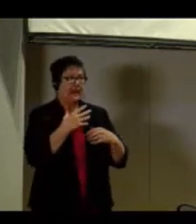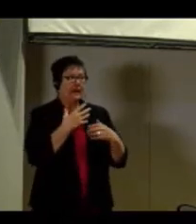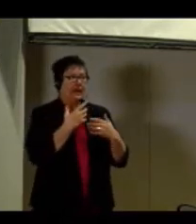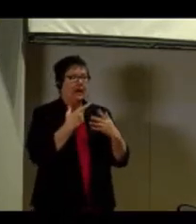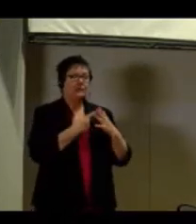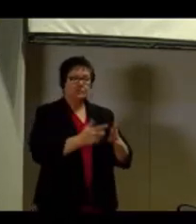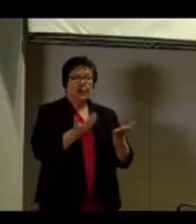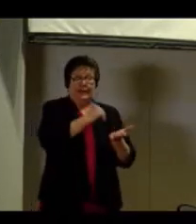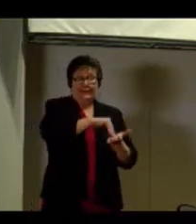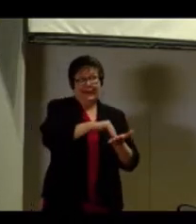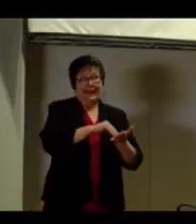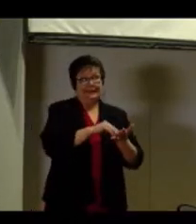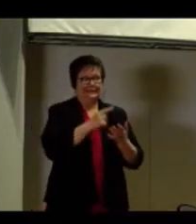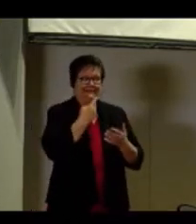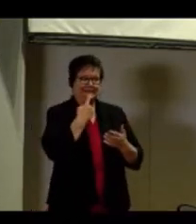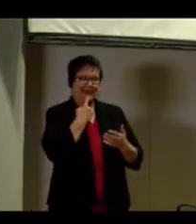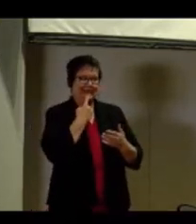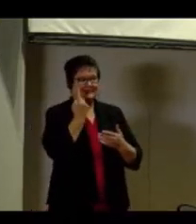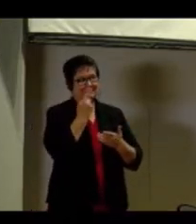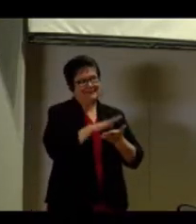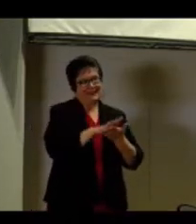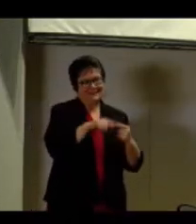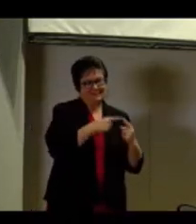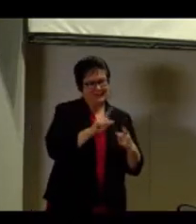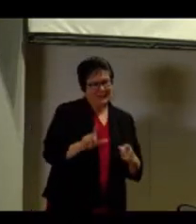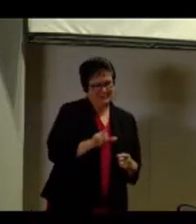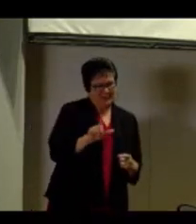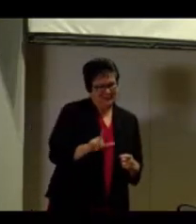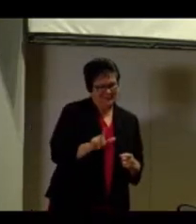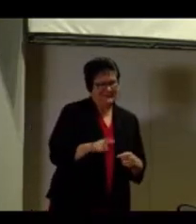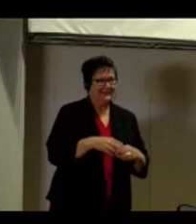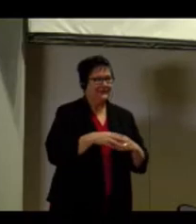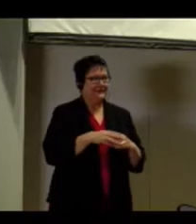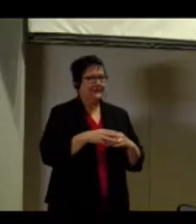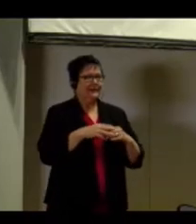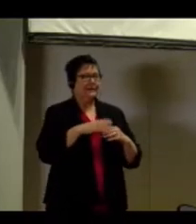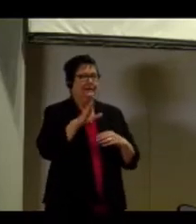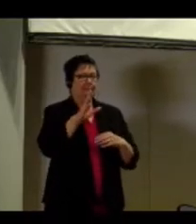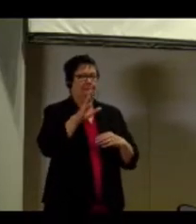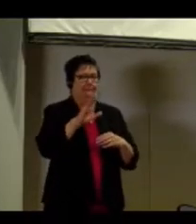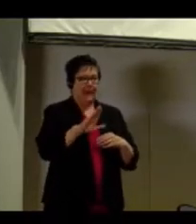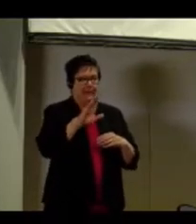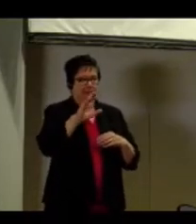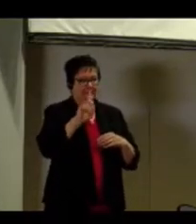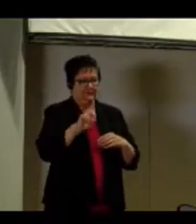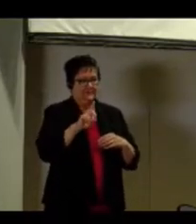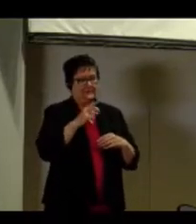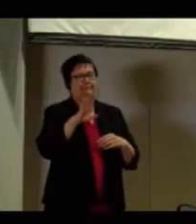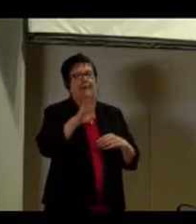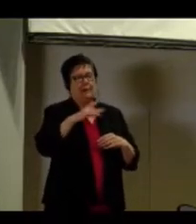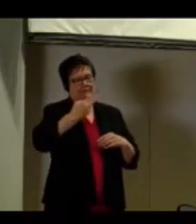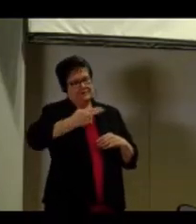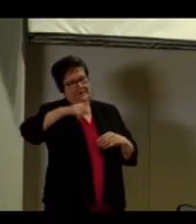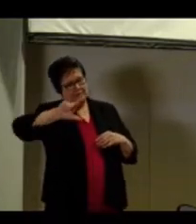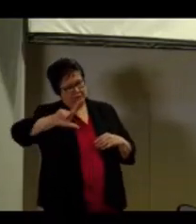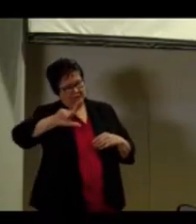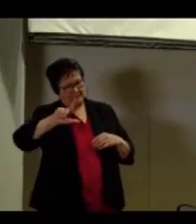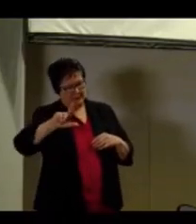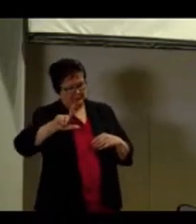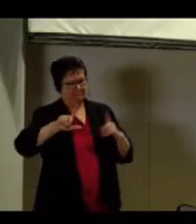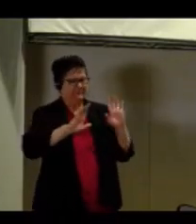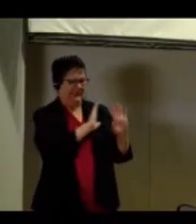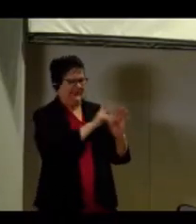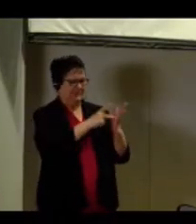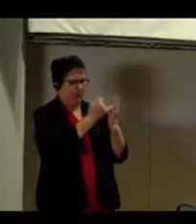by, again, saying something nice about libraries. I think the Biodiversity Heritage Library Project is an amazing